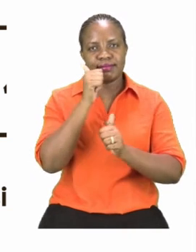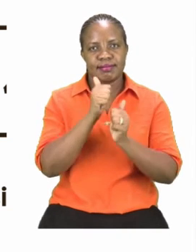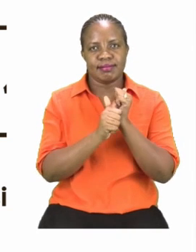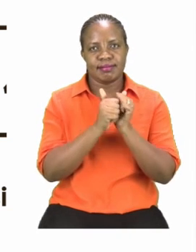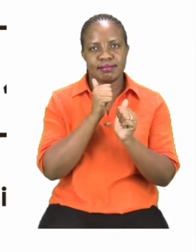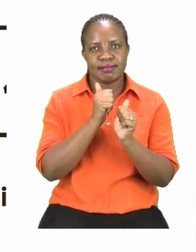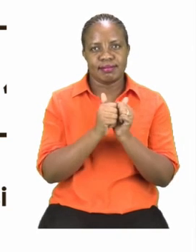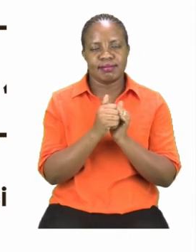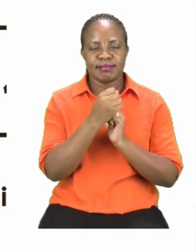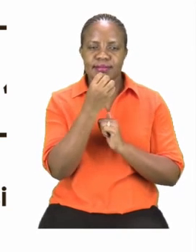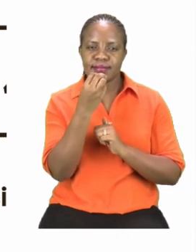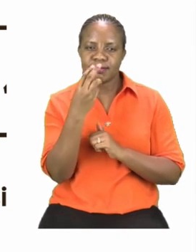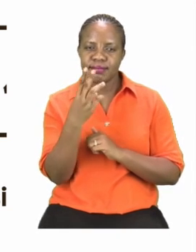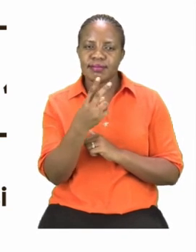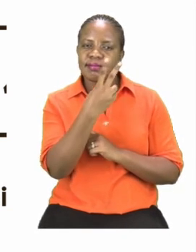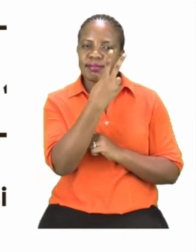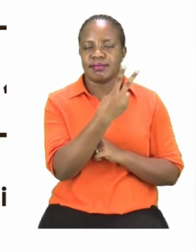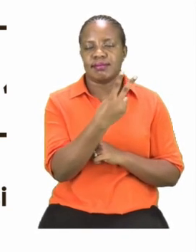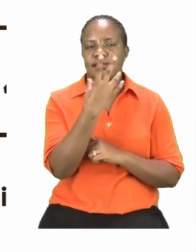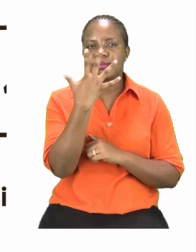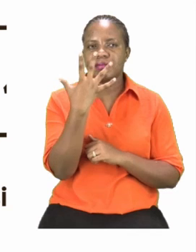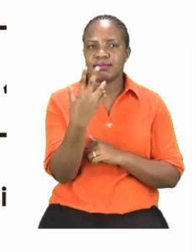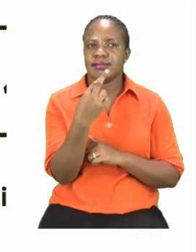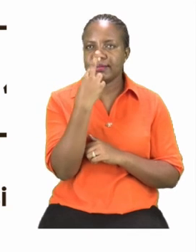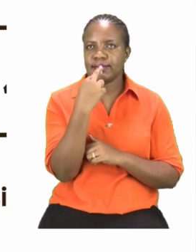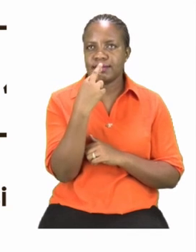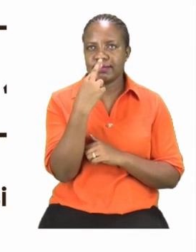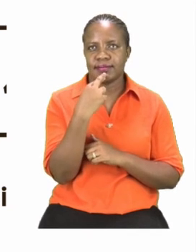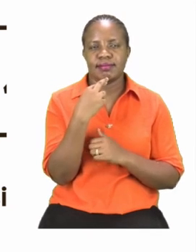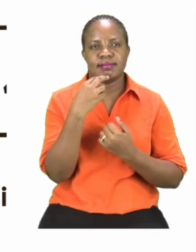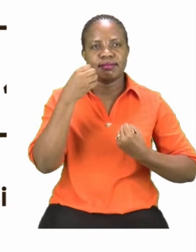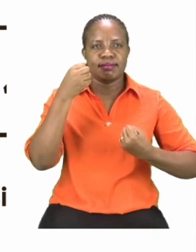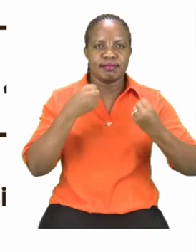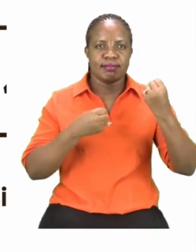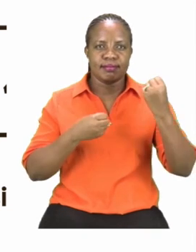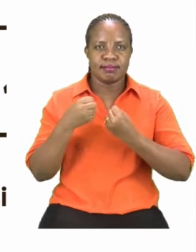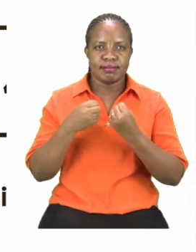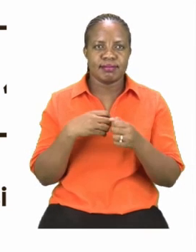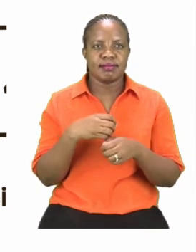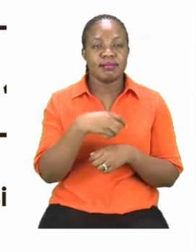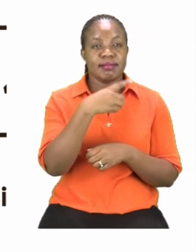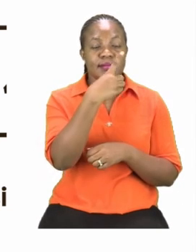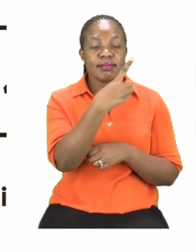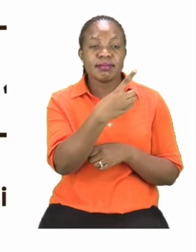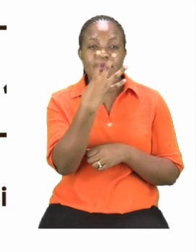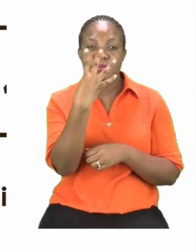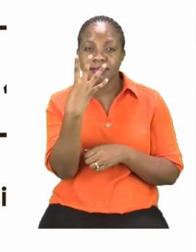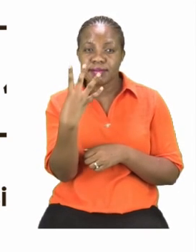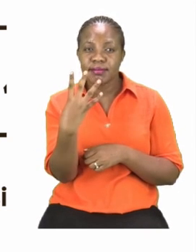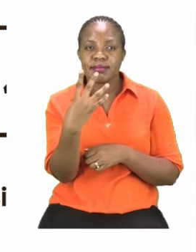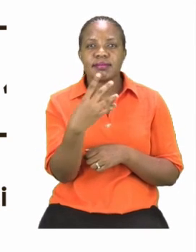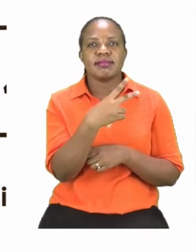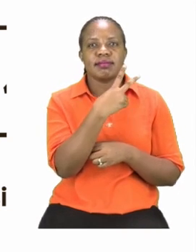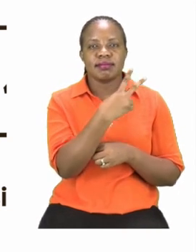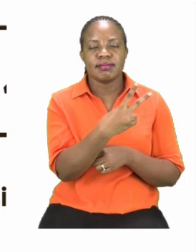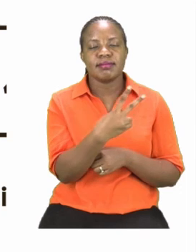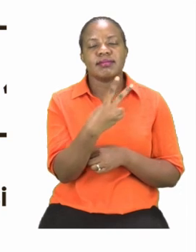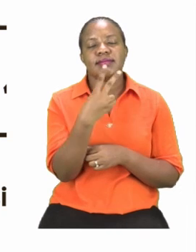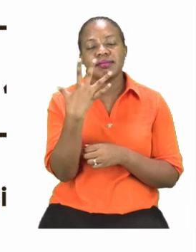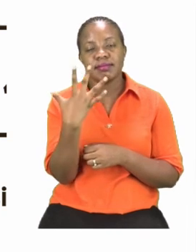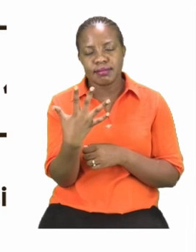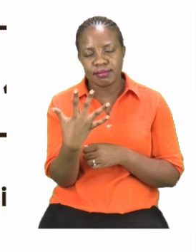that? By sharing equally. So we are going to draw 12 circles sharing